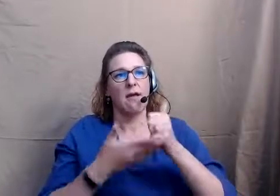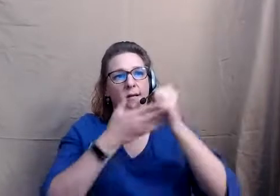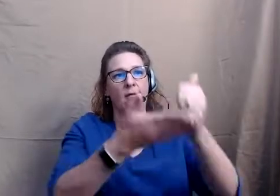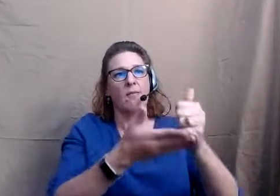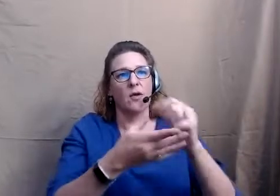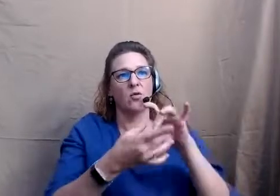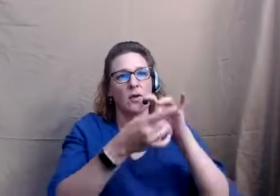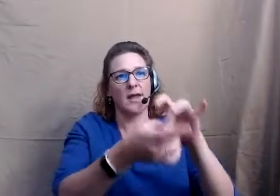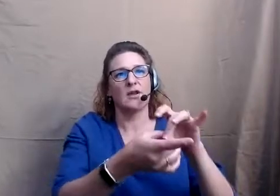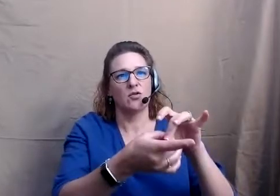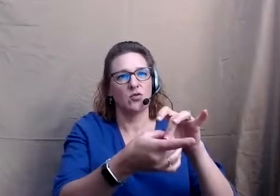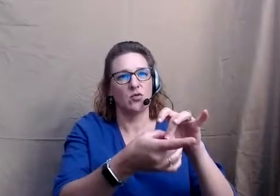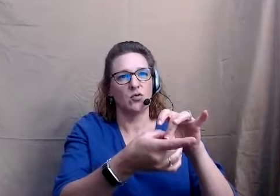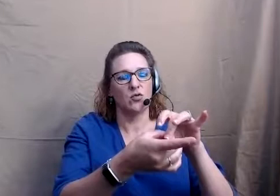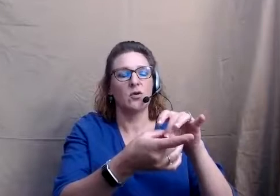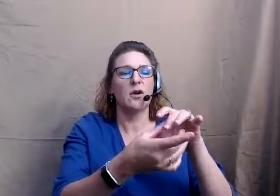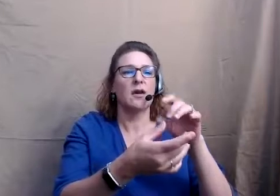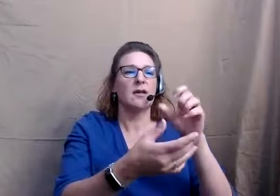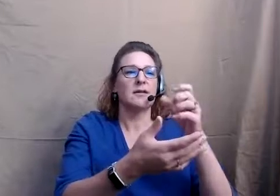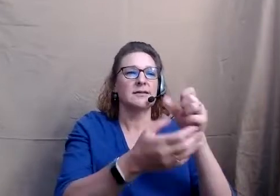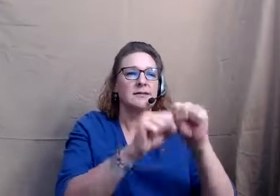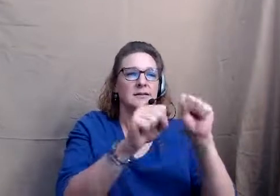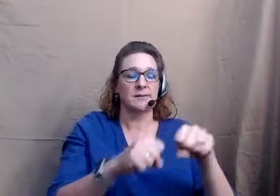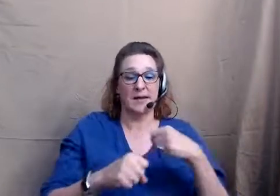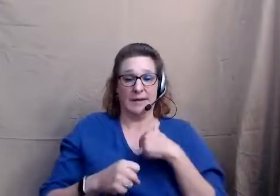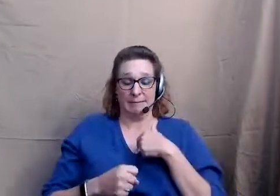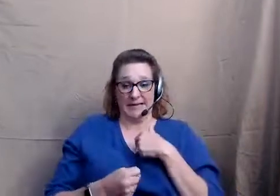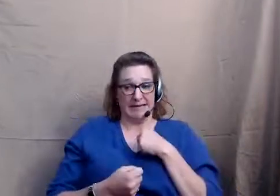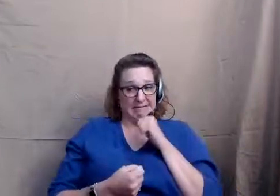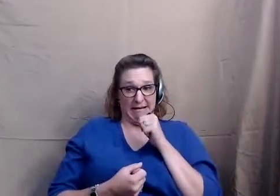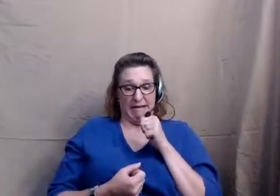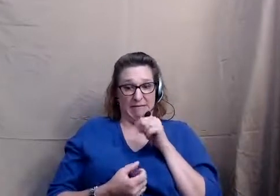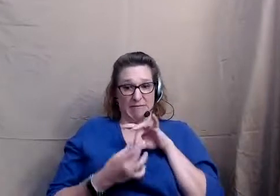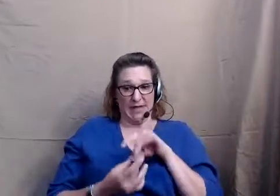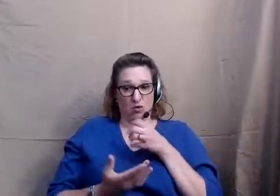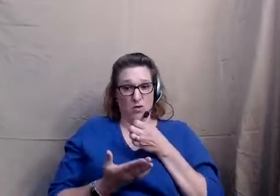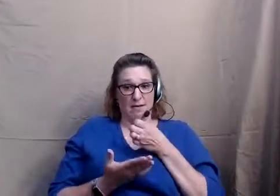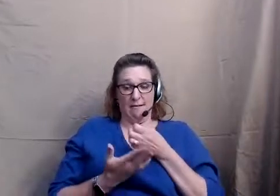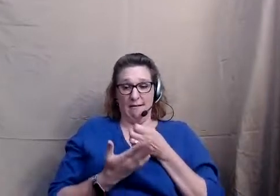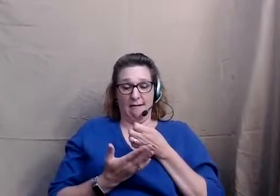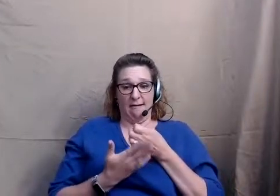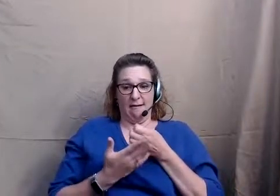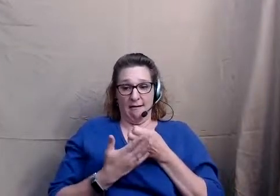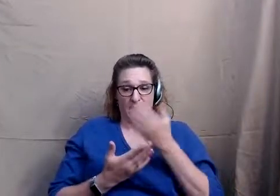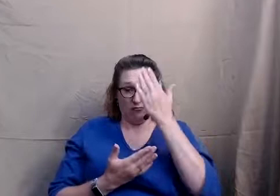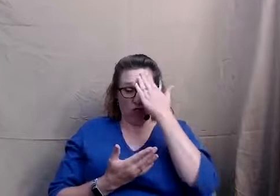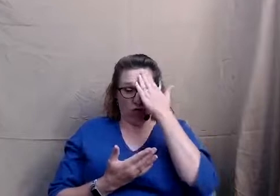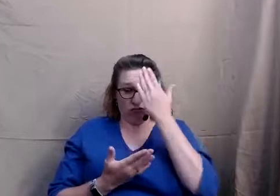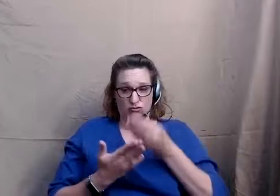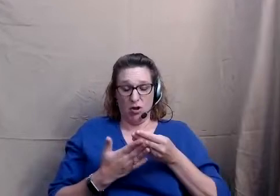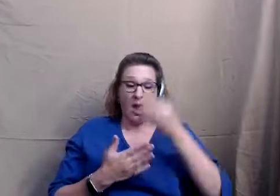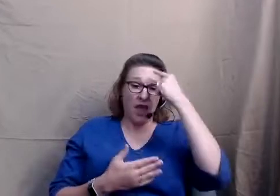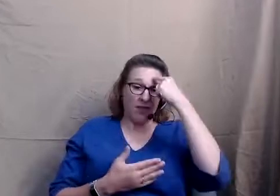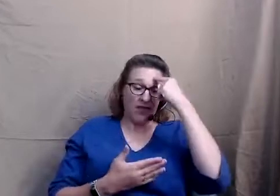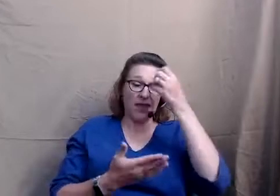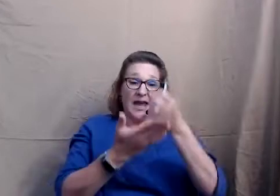So not being an economist, I don't think I can give you an economist answer. Real far. I believe that economics